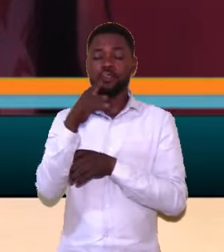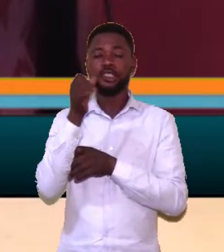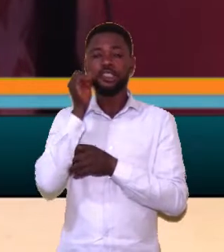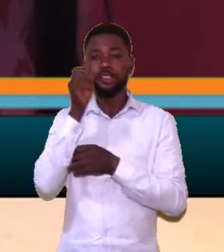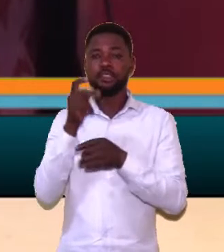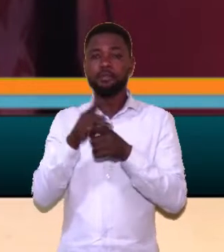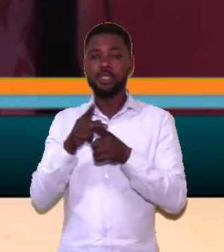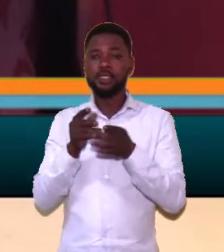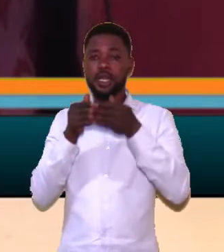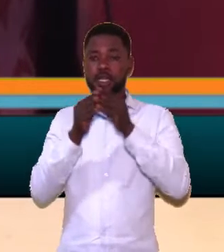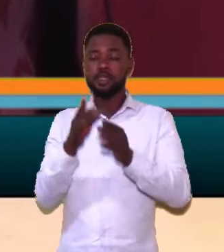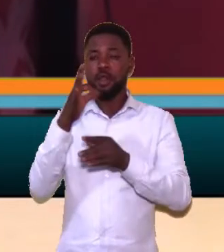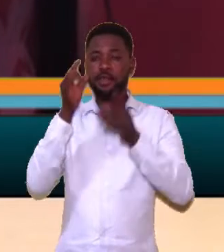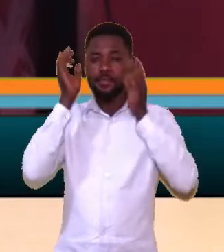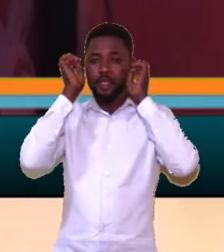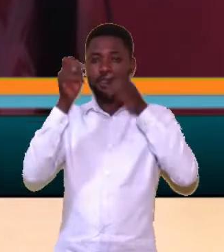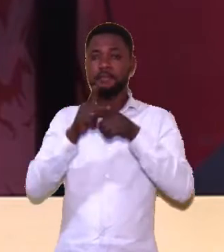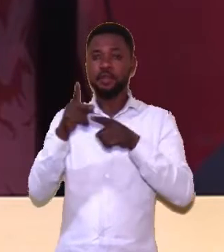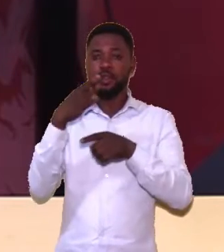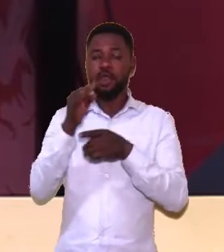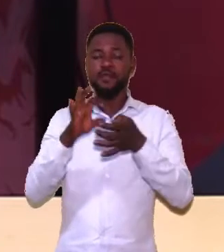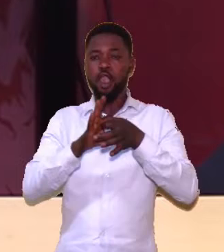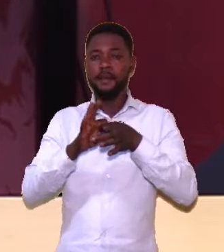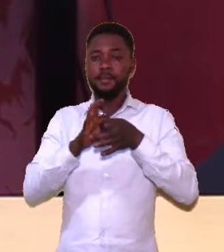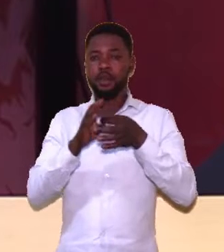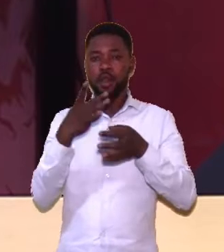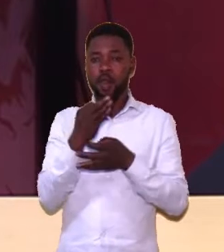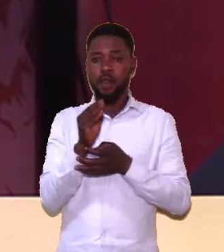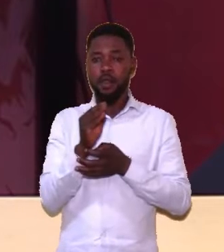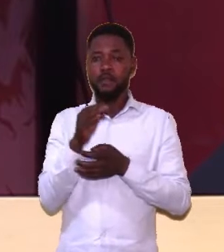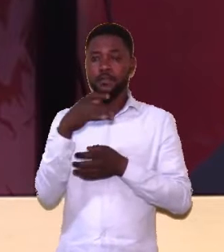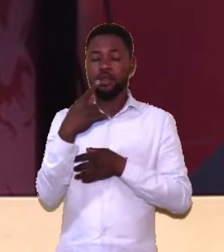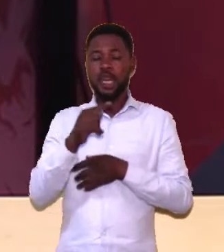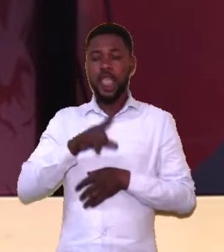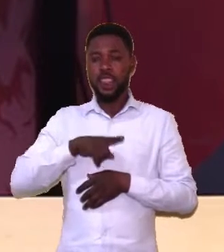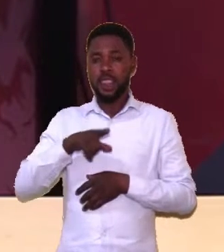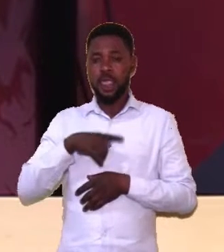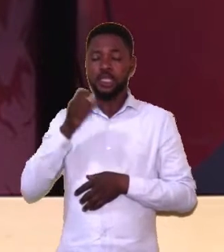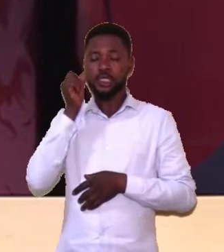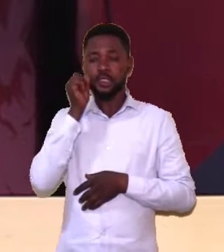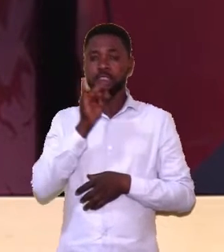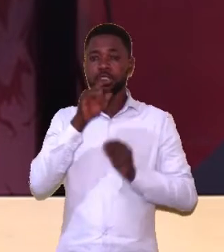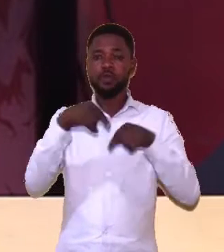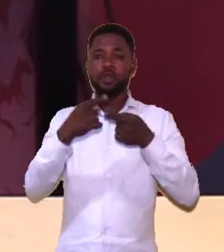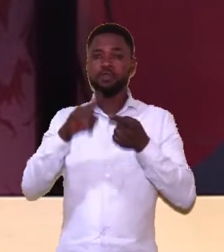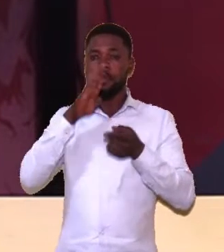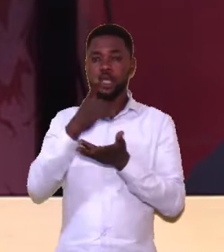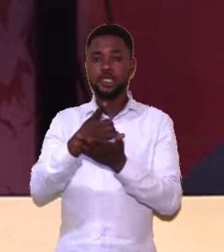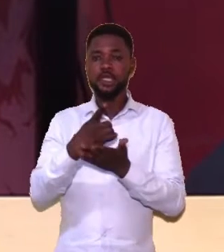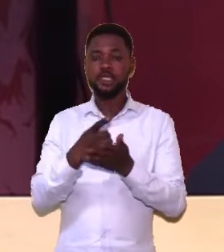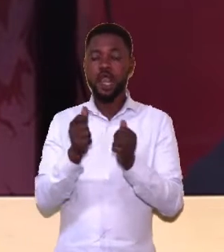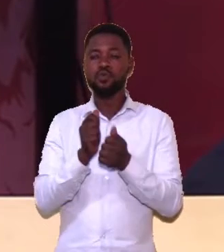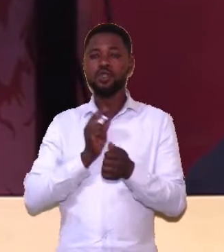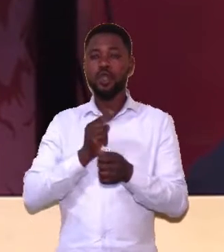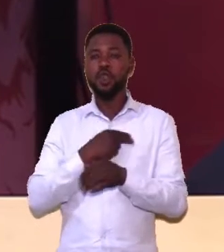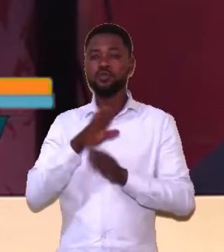practice lead of the education practice of Co-Creation Hub, Lagos. She's going to be discussing with